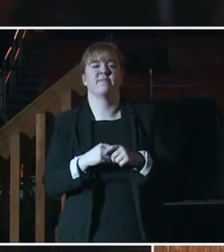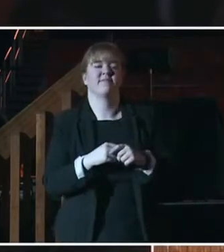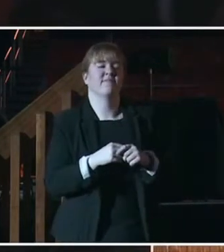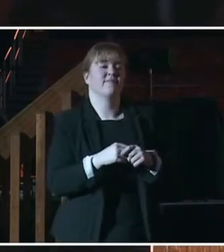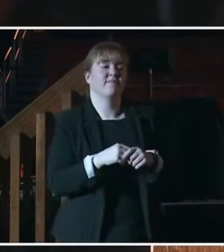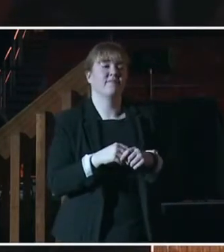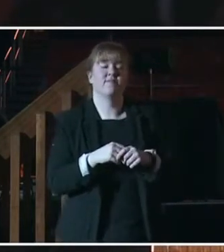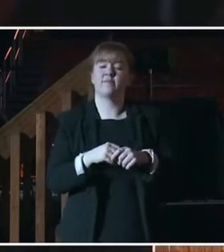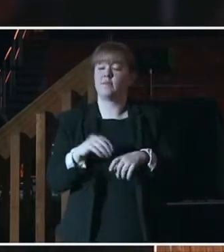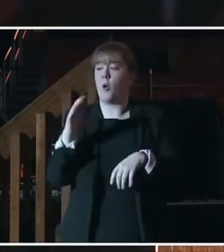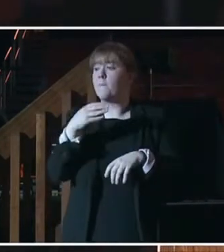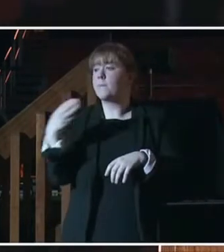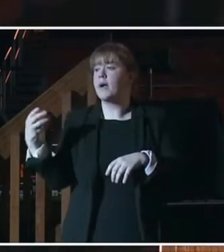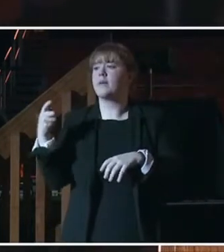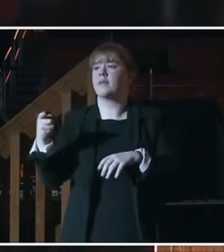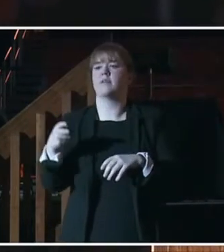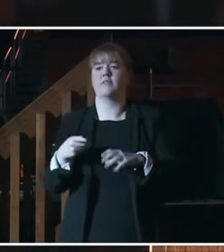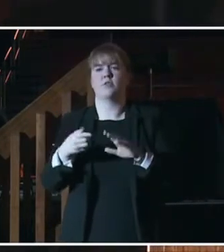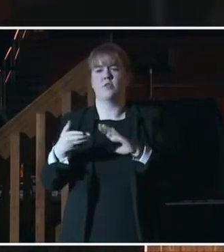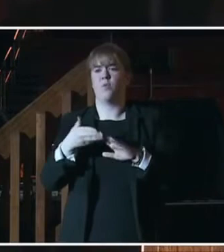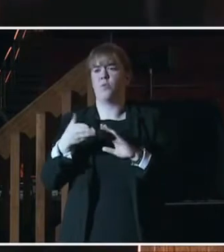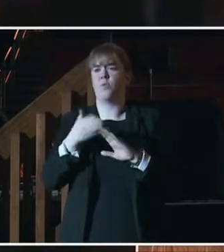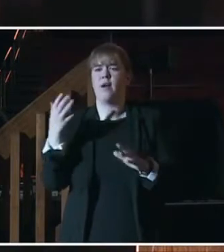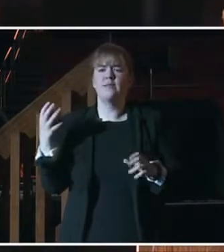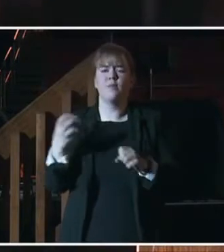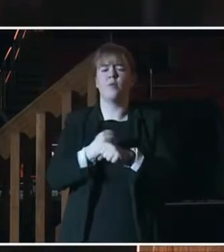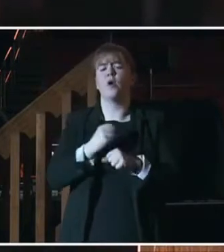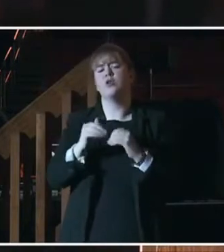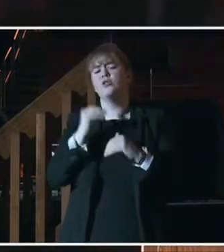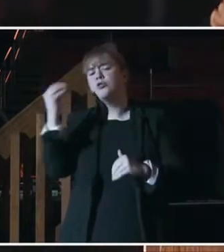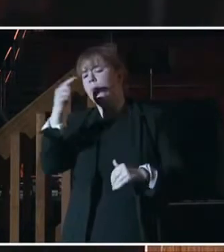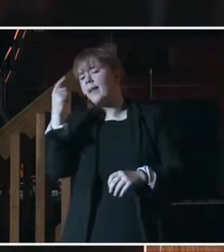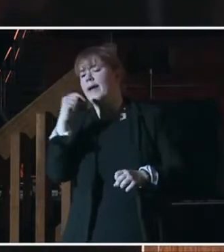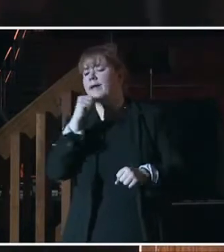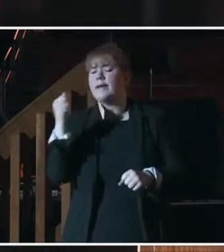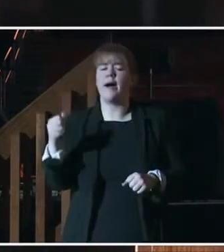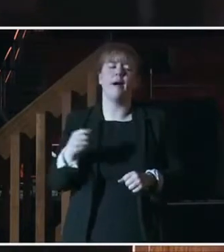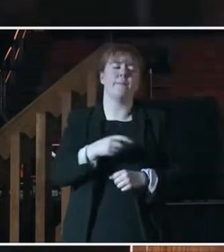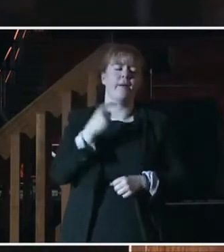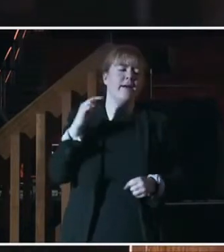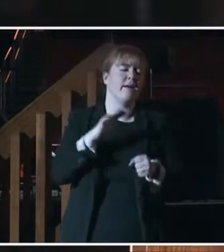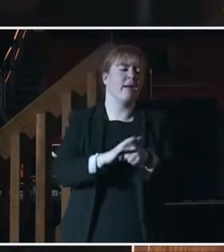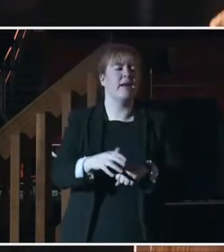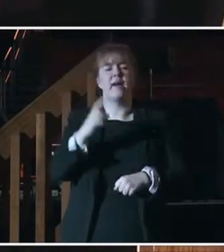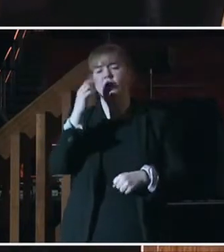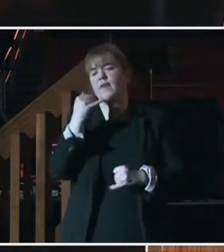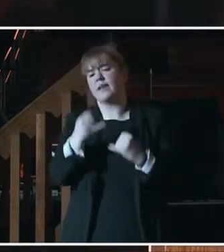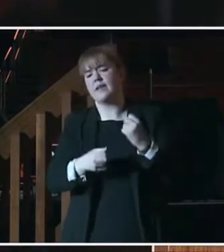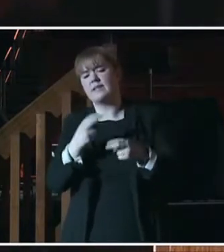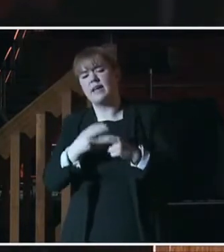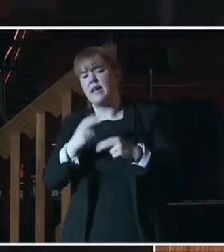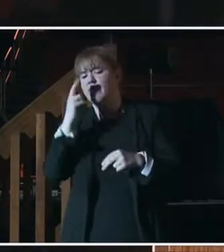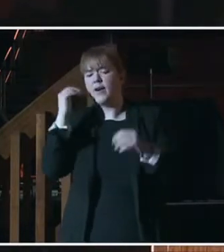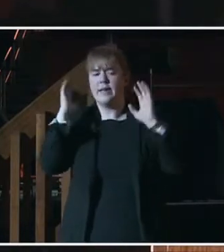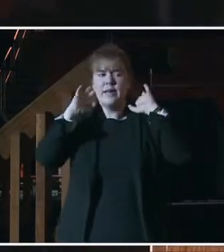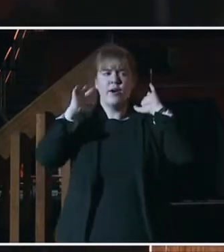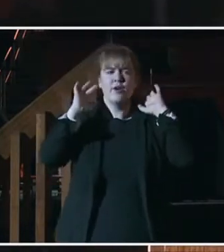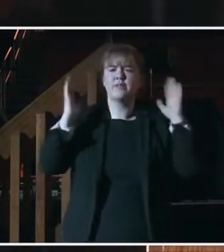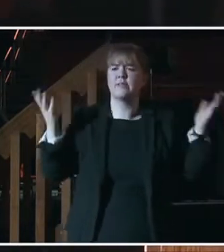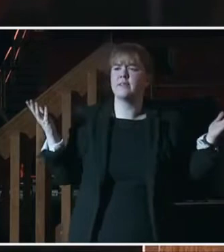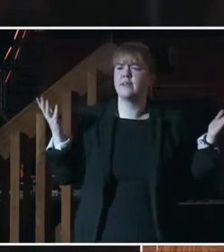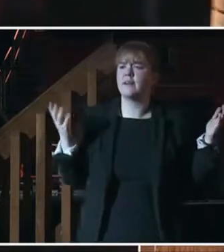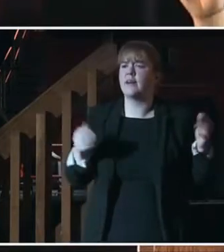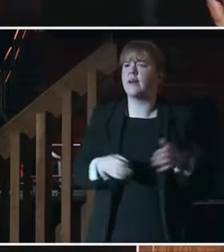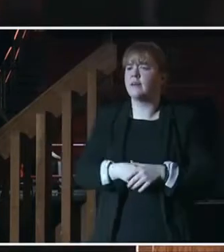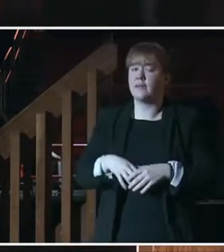Who ran and won when they told him he was too Black, not Black enough, had a funny name, had funny ears.